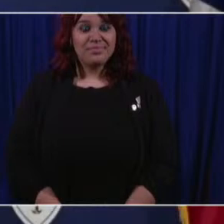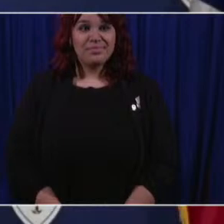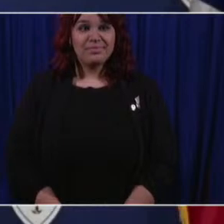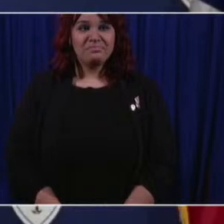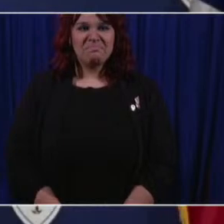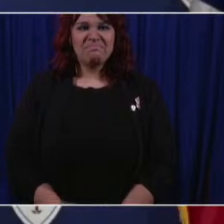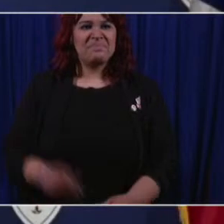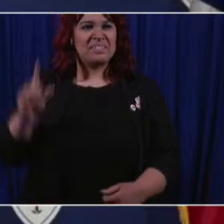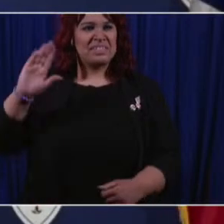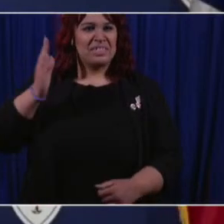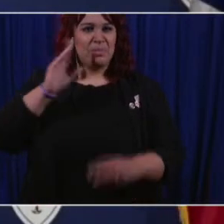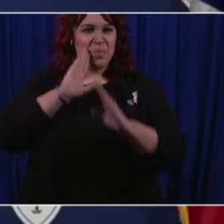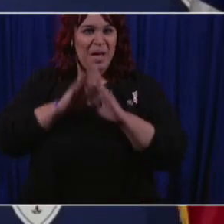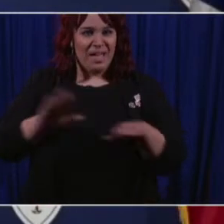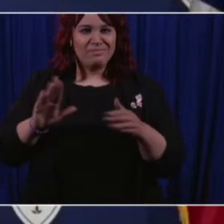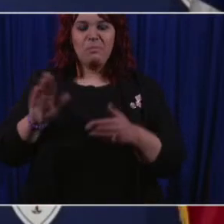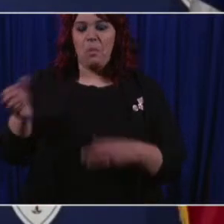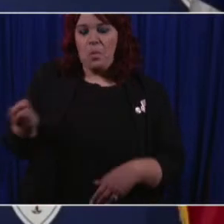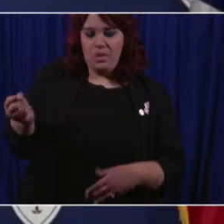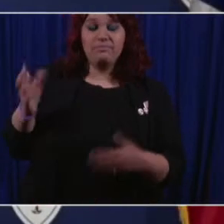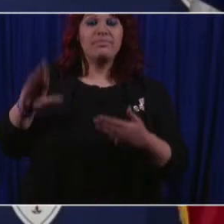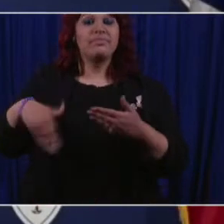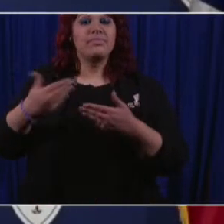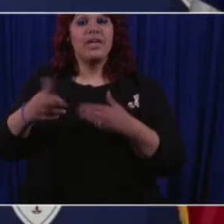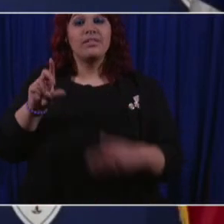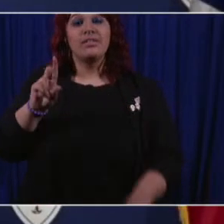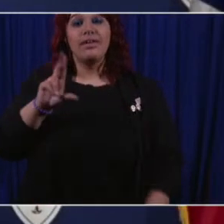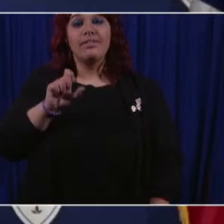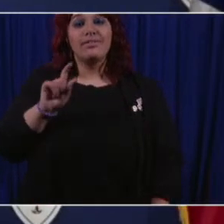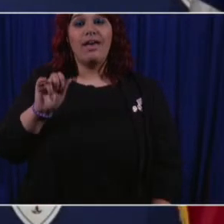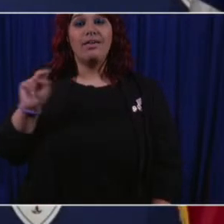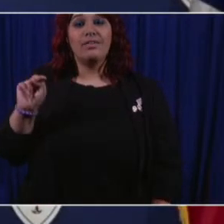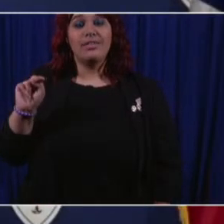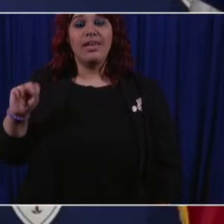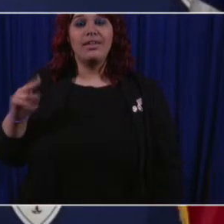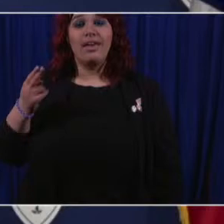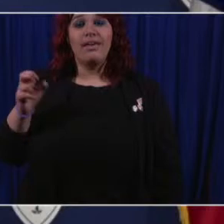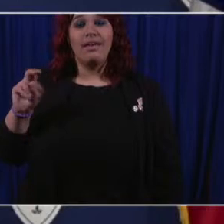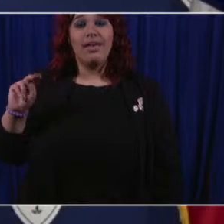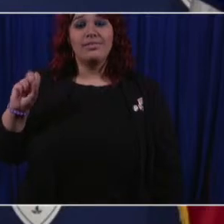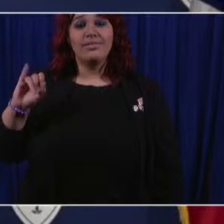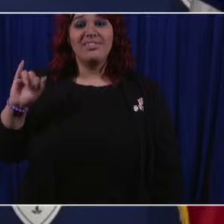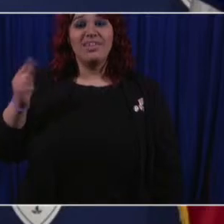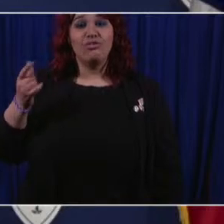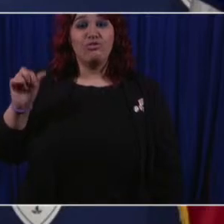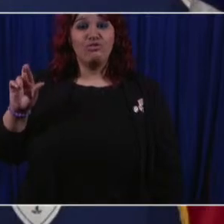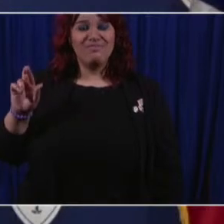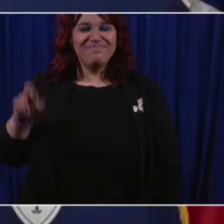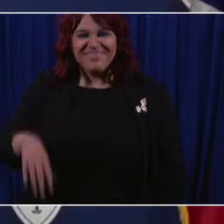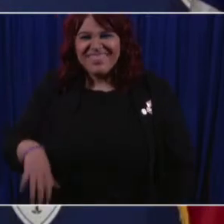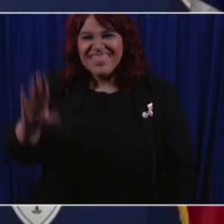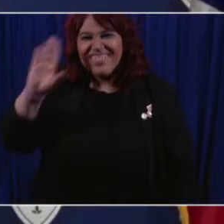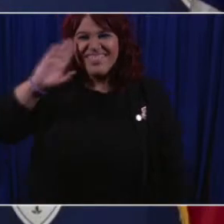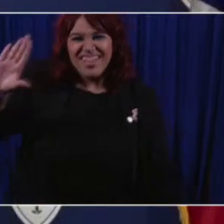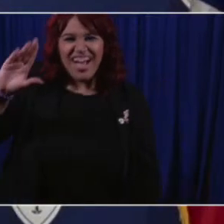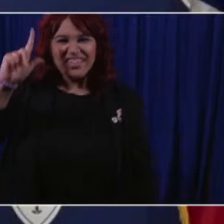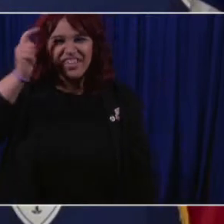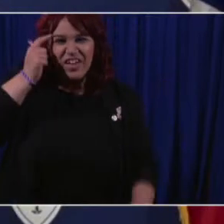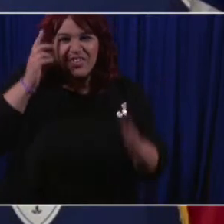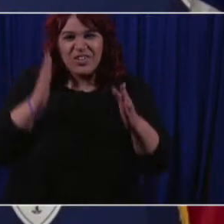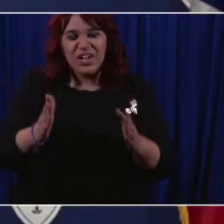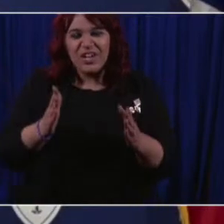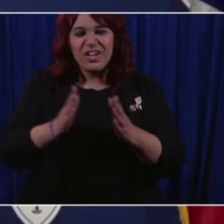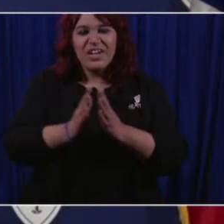We'll go back to Dan. Next question is from Dustin Ensinger at Gongwer News Service. Hi, Governor. I was